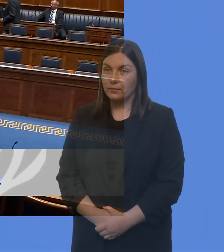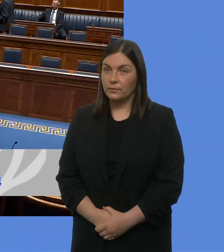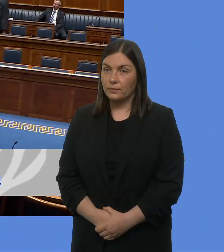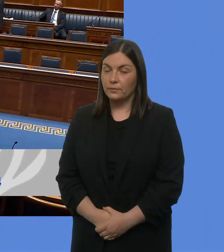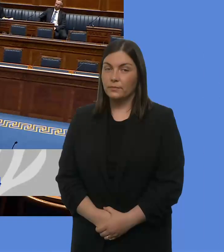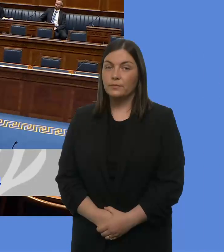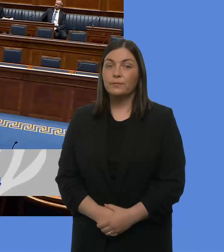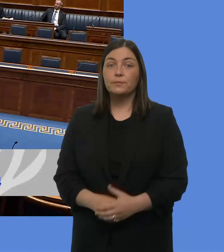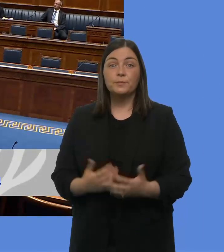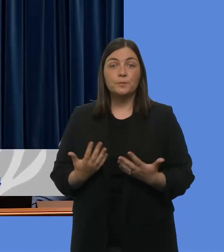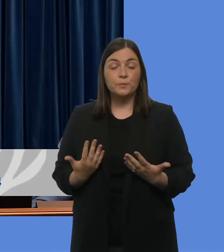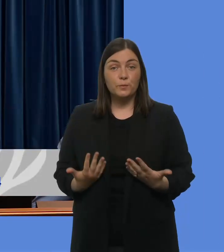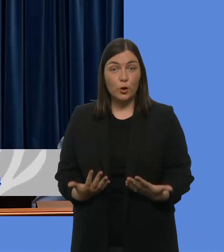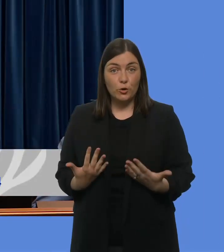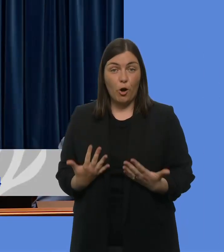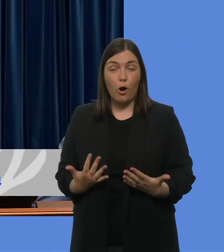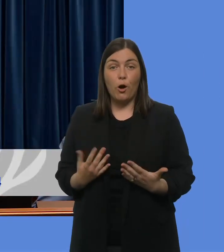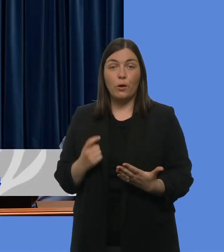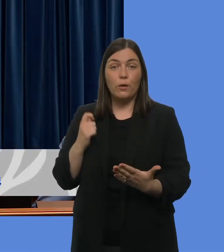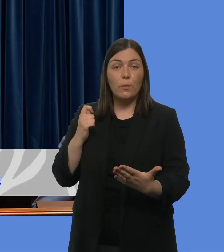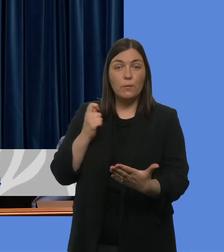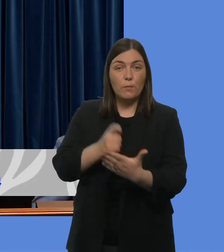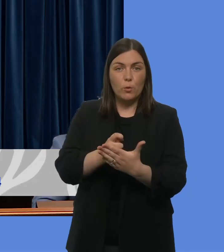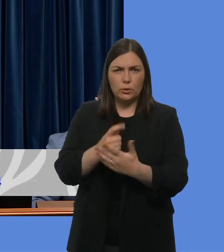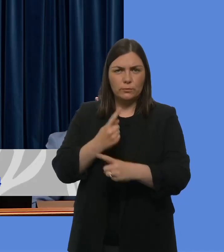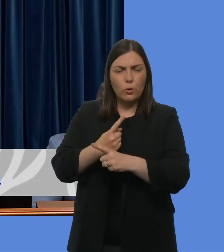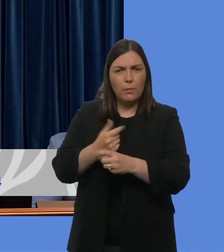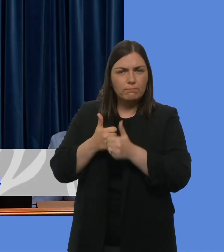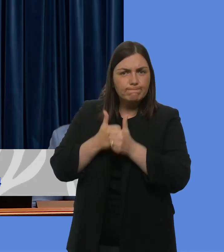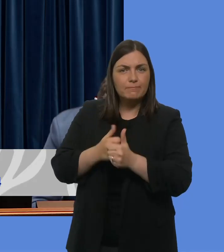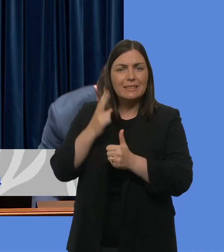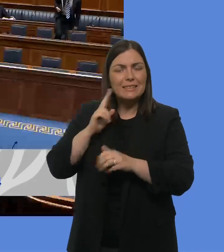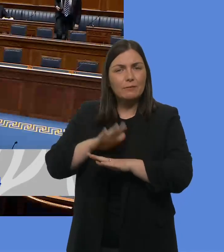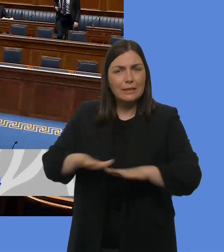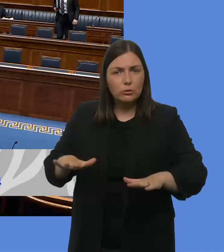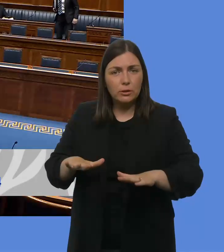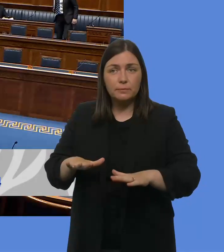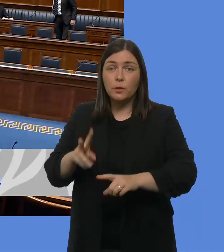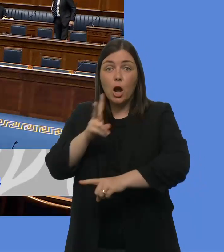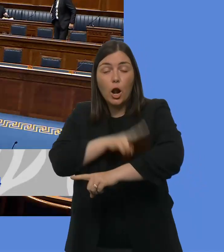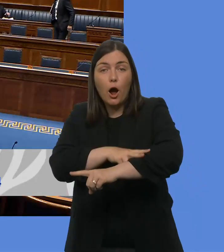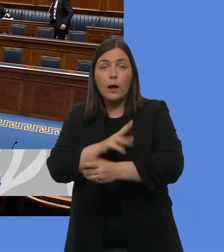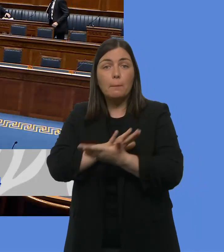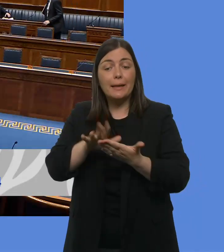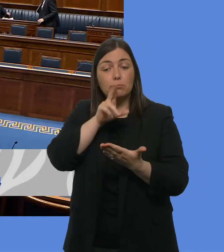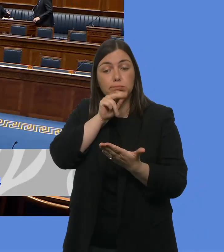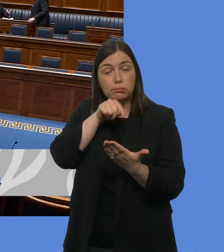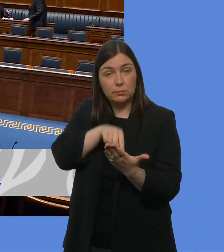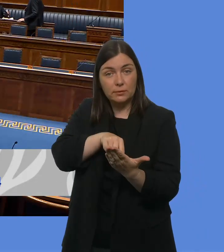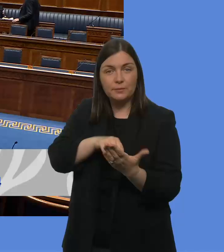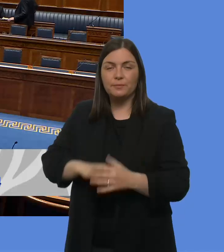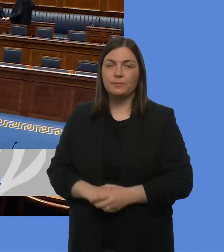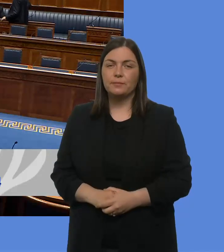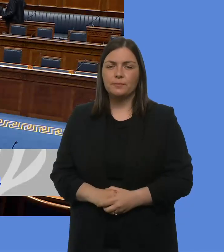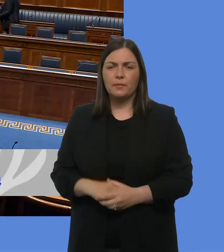Members, the next item of business is a motion on support for deaf children. Clerk, please read the motion. This Assembly